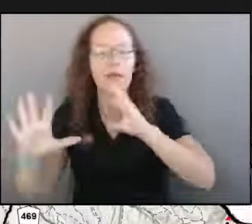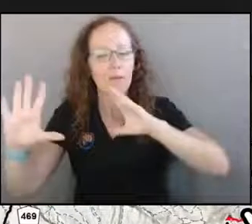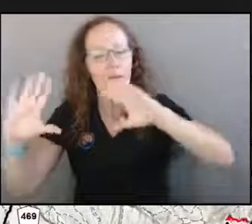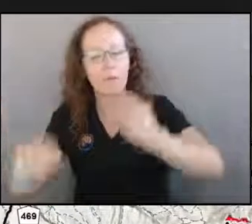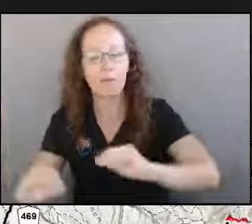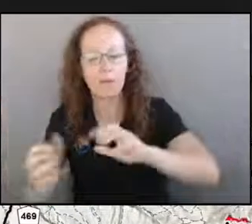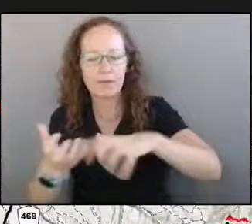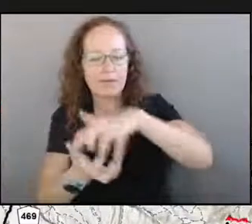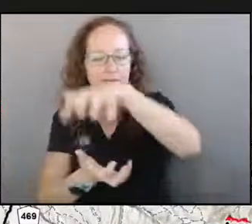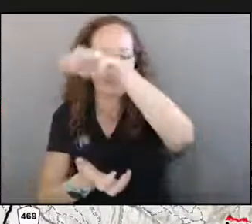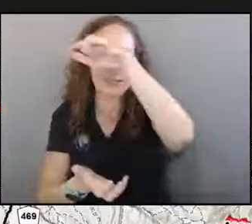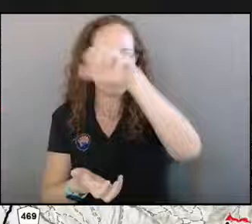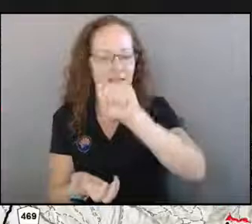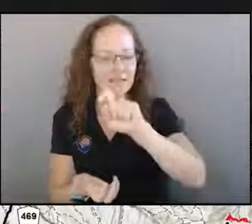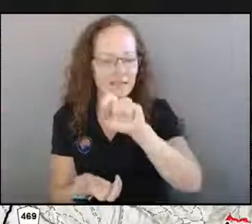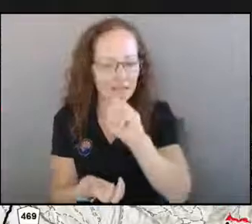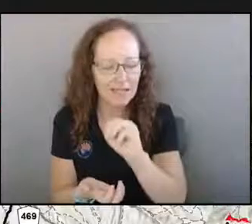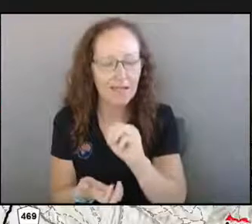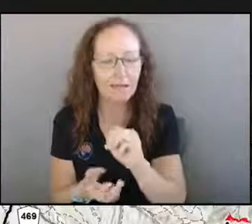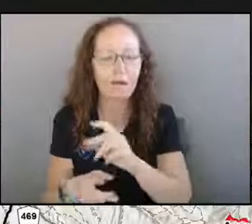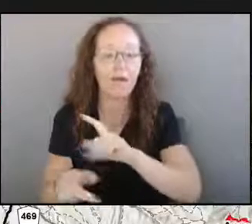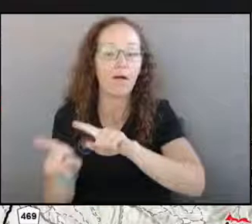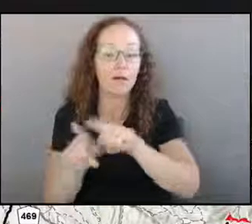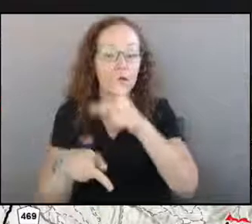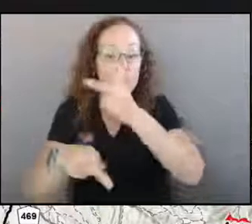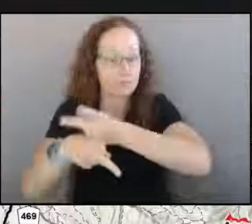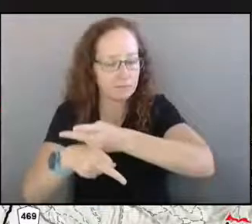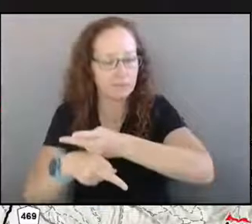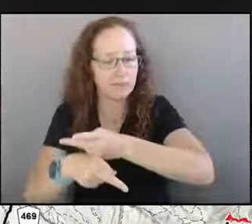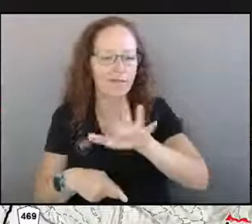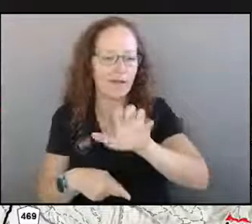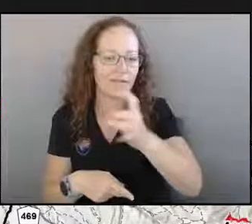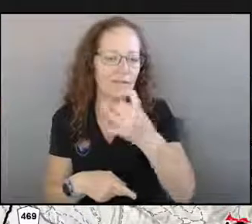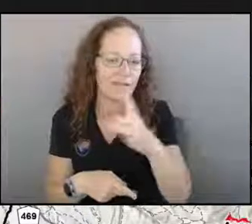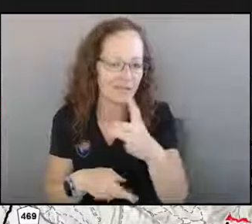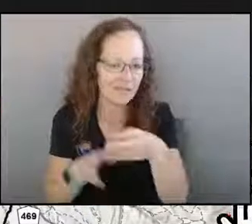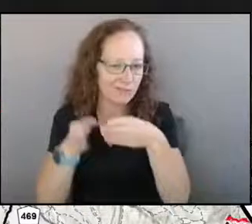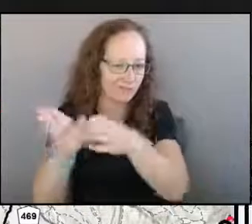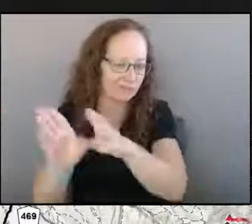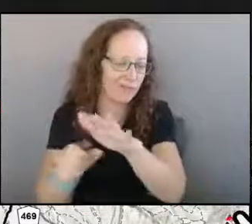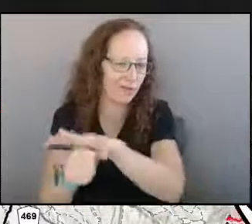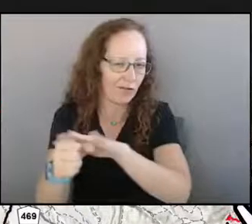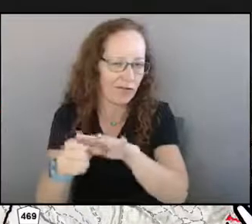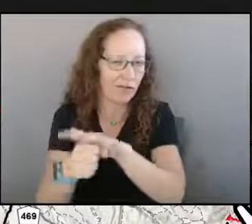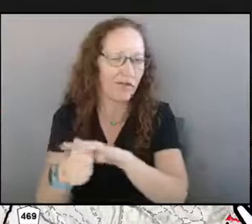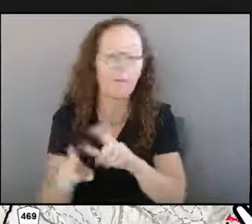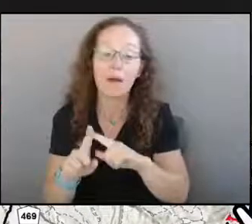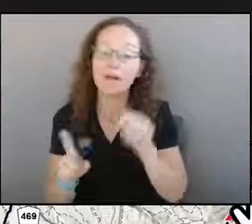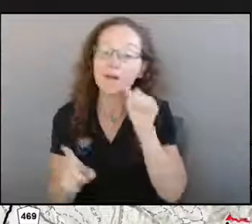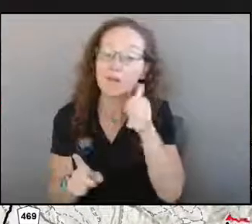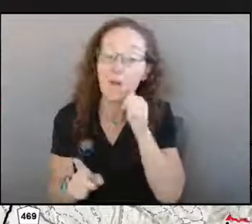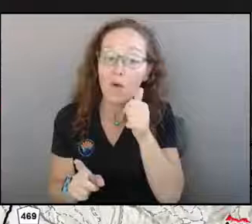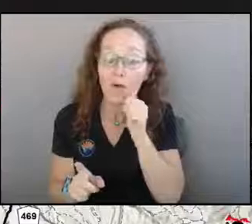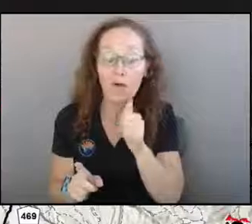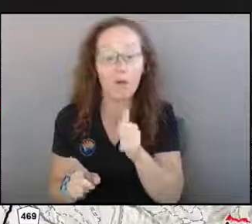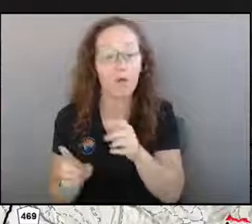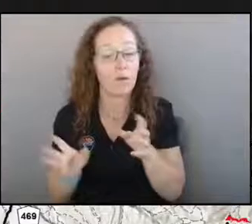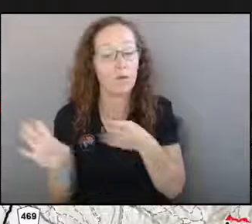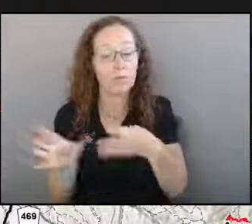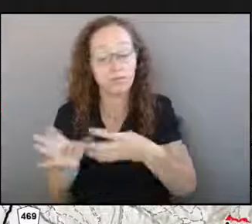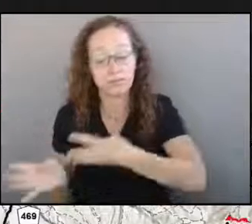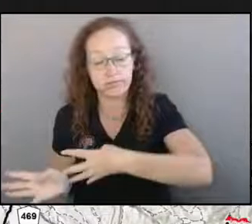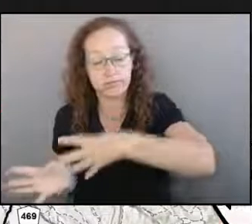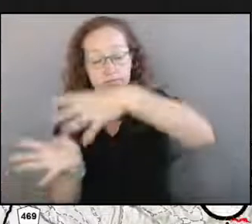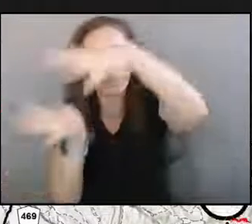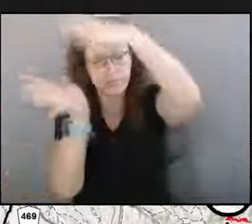518 corridor free and open. Now tomorrow with that southwest west wind, it's going to try to make a push to there, but I